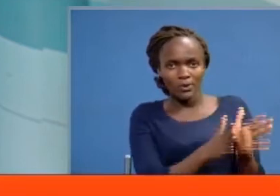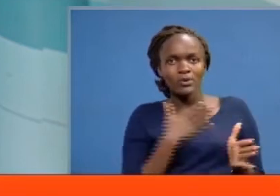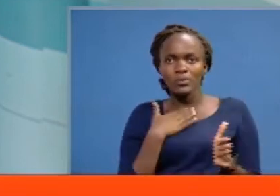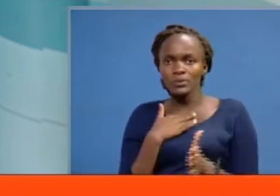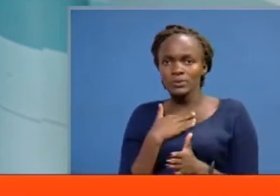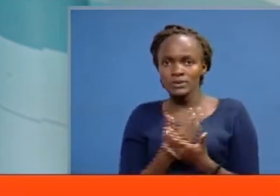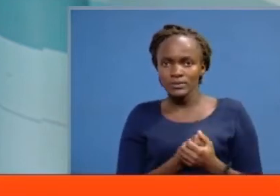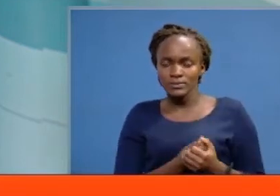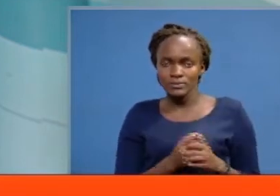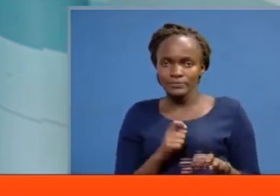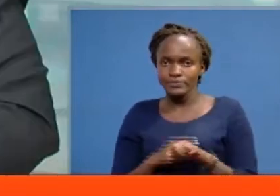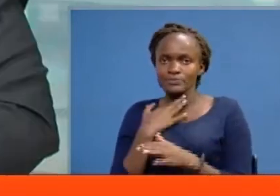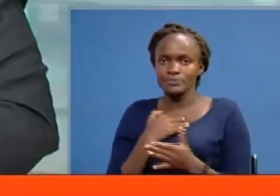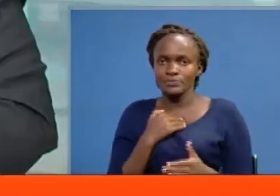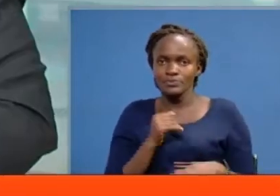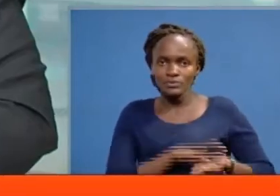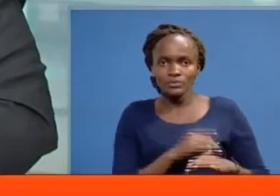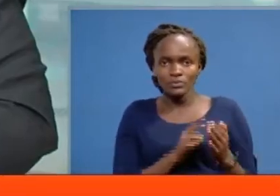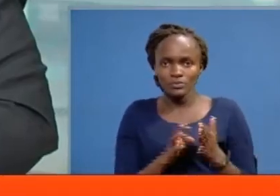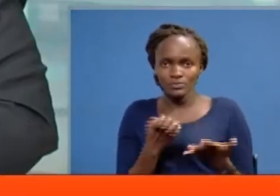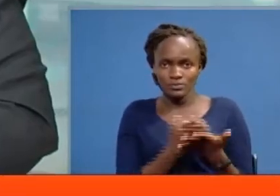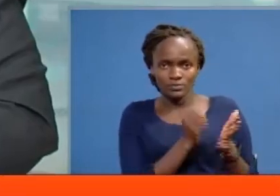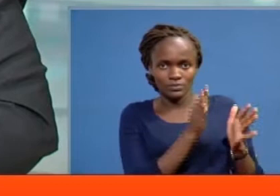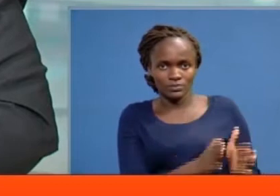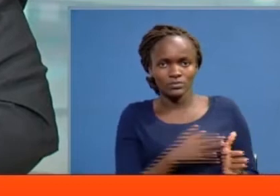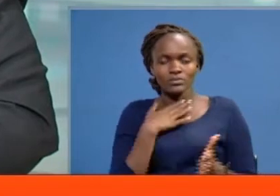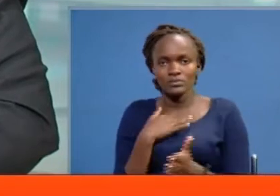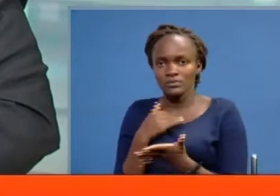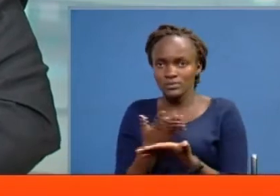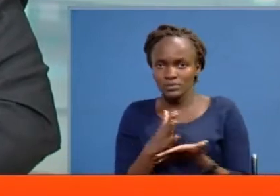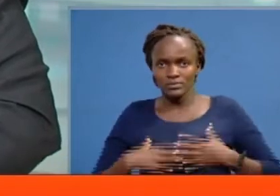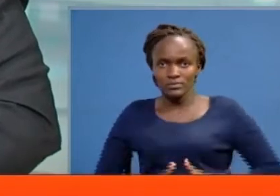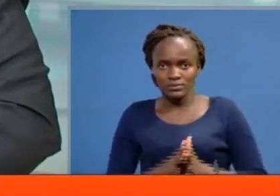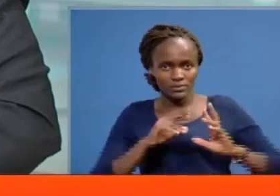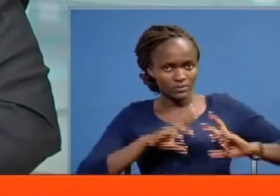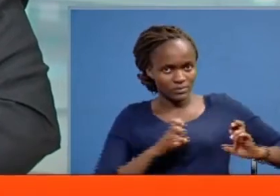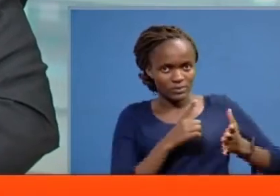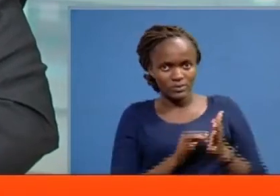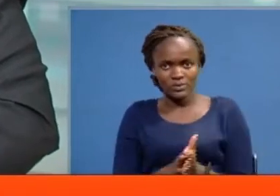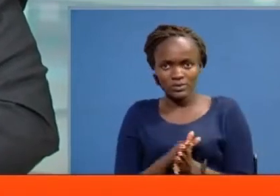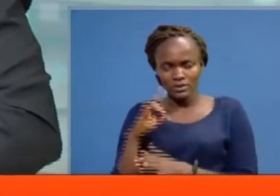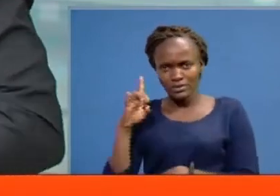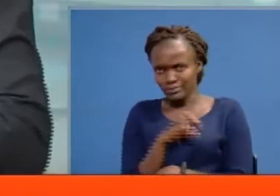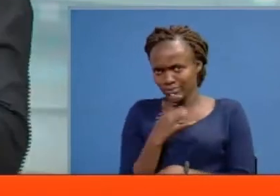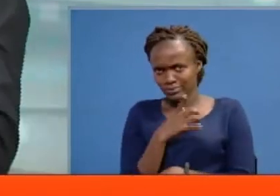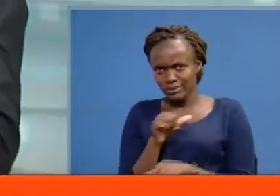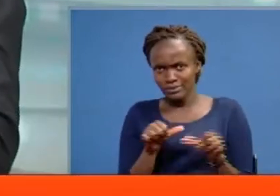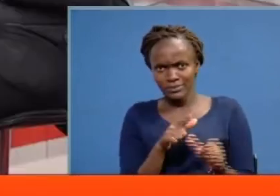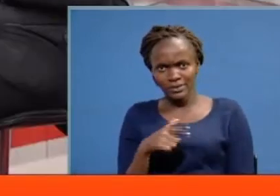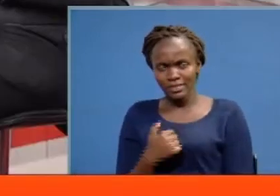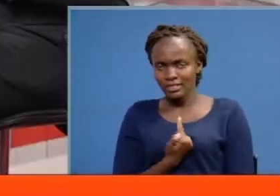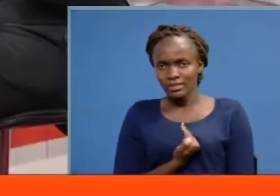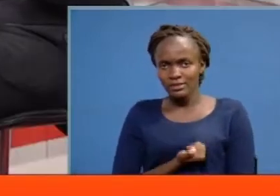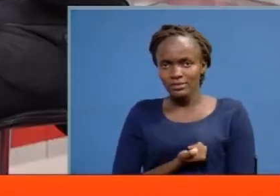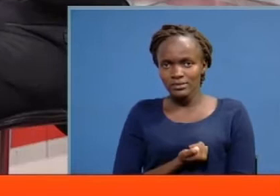you bring out what the employer is looking for, sometimes people are tempted to Google and write stuff about them. And you, in